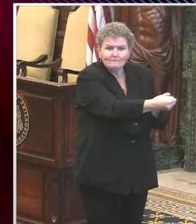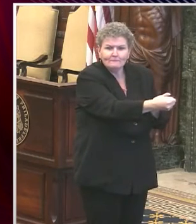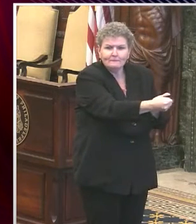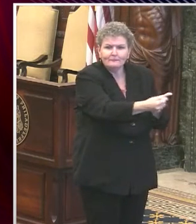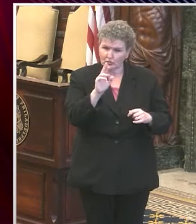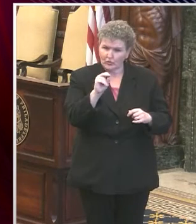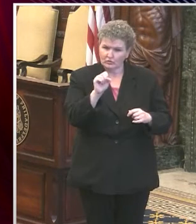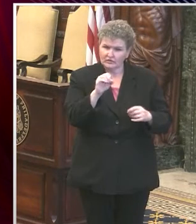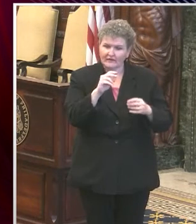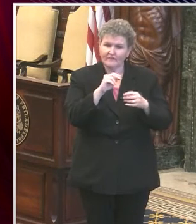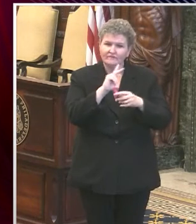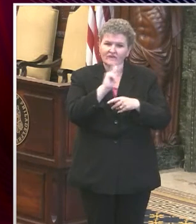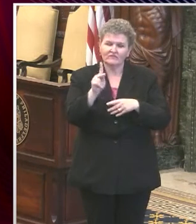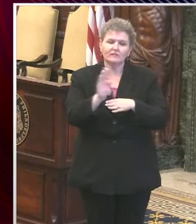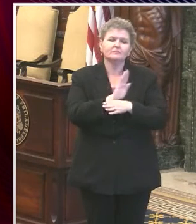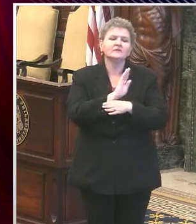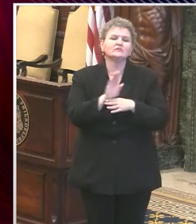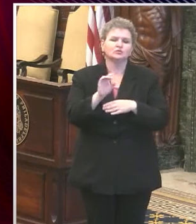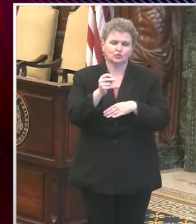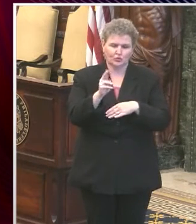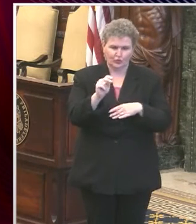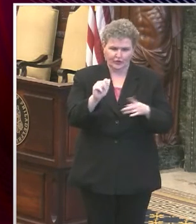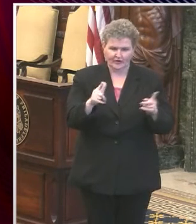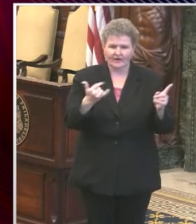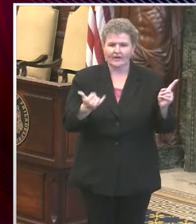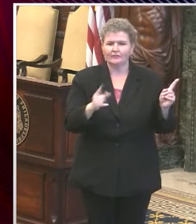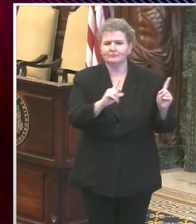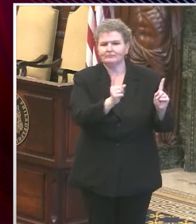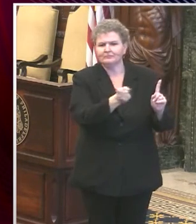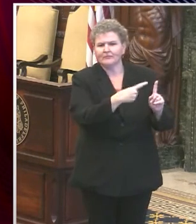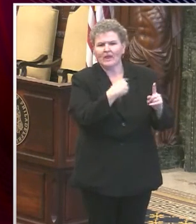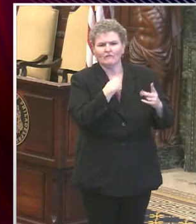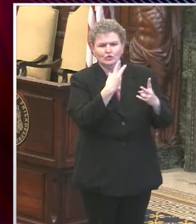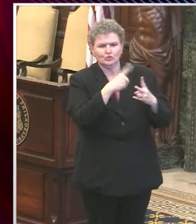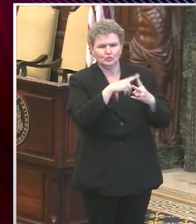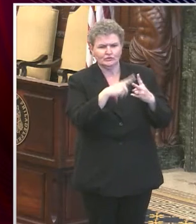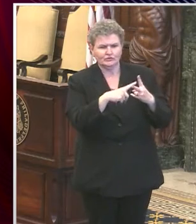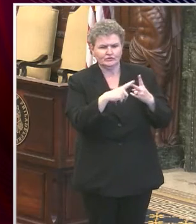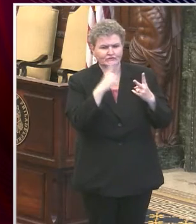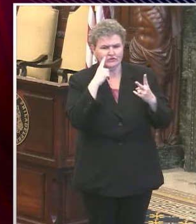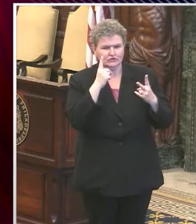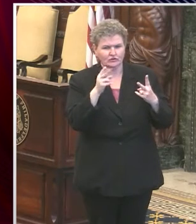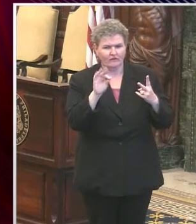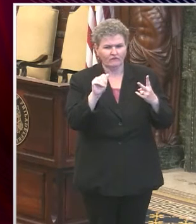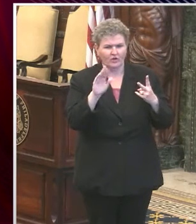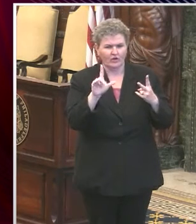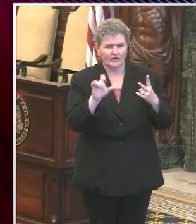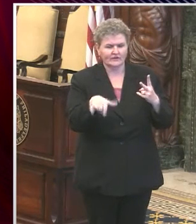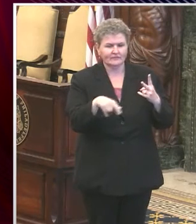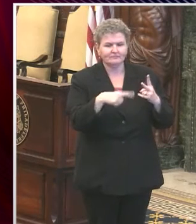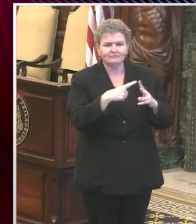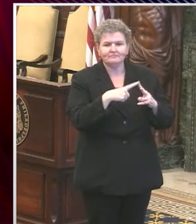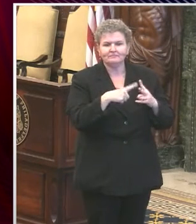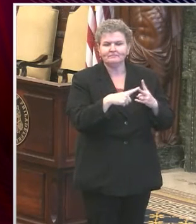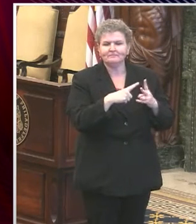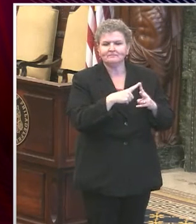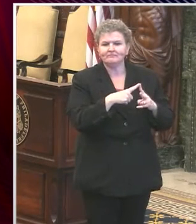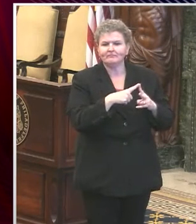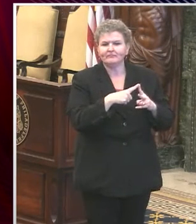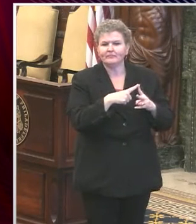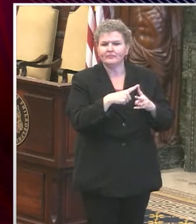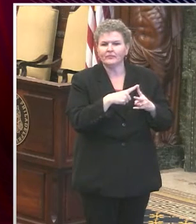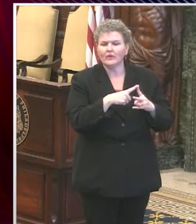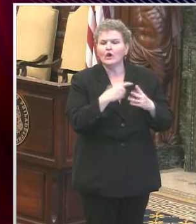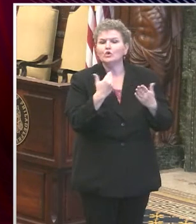behind. Hi, I have two super quick questions for Dr. Farley. I was wondering, when will you have your next update on